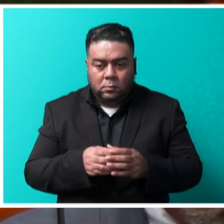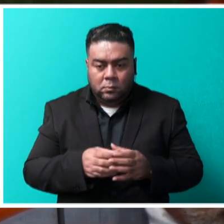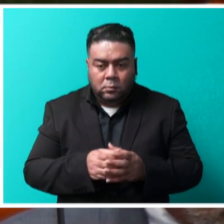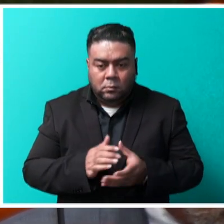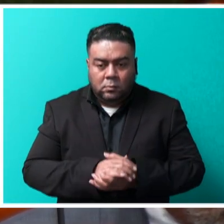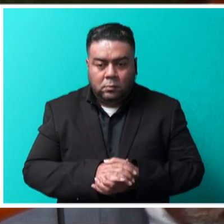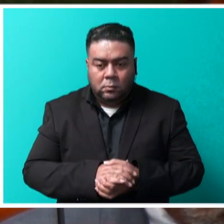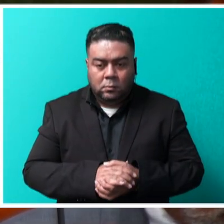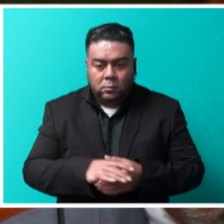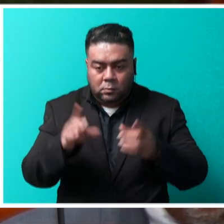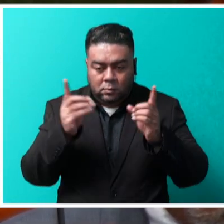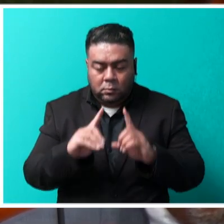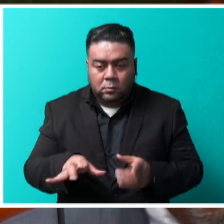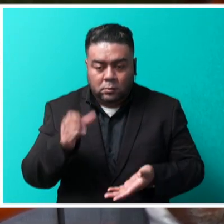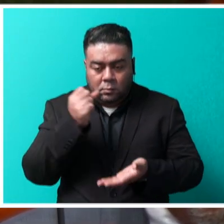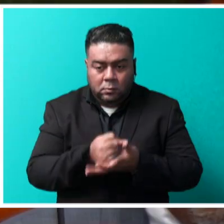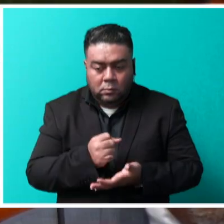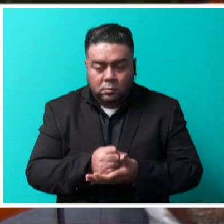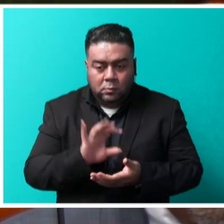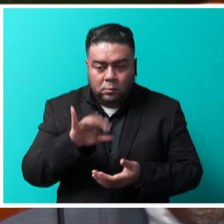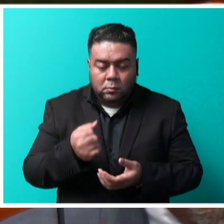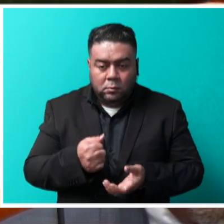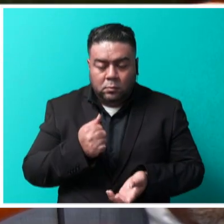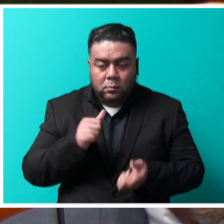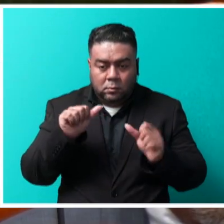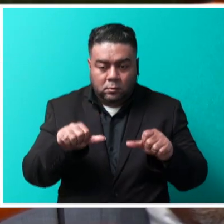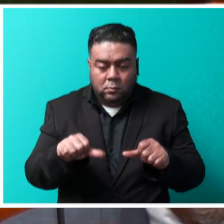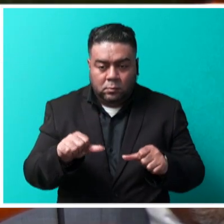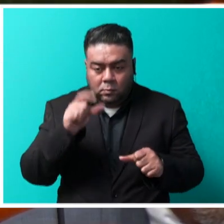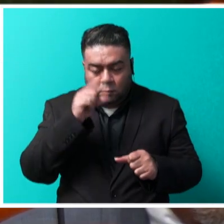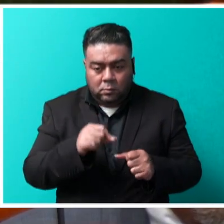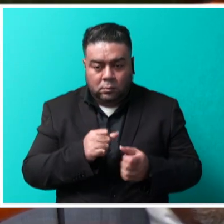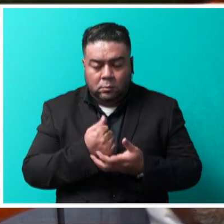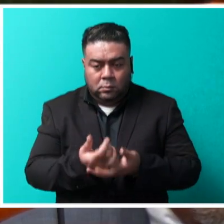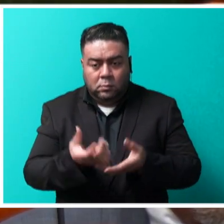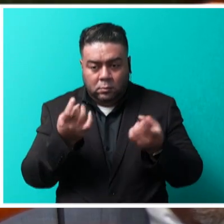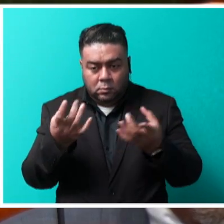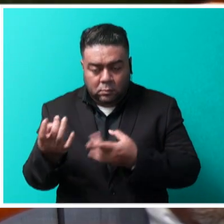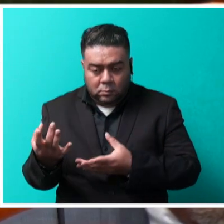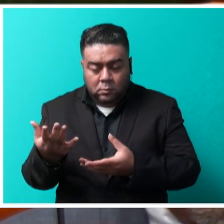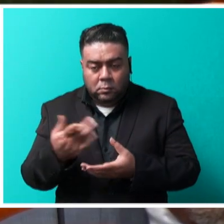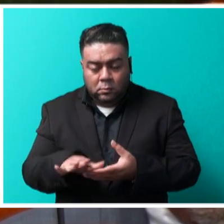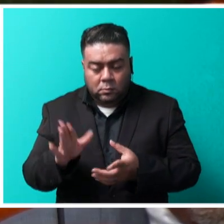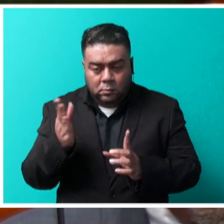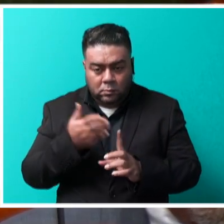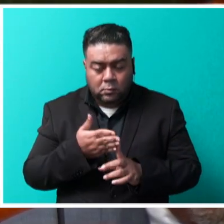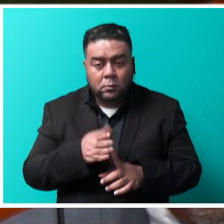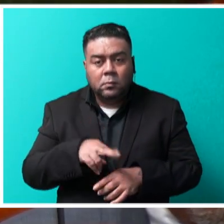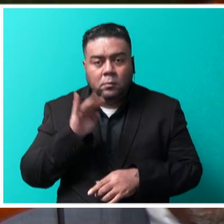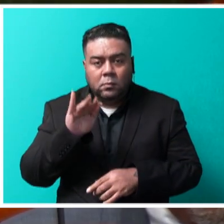is designed to ensure that Fiji's social protection systems can anticipate, prepare for, and respond rapidly to future